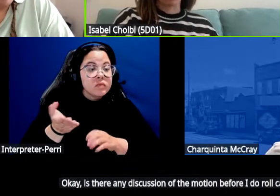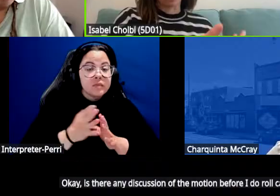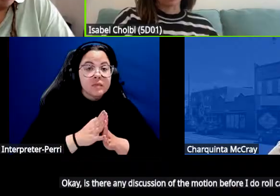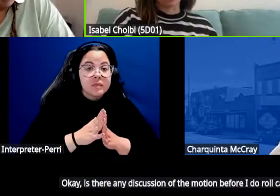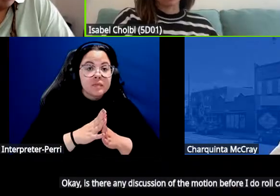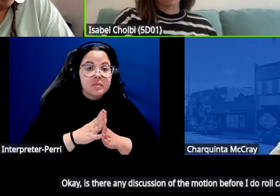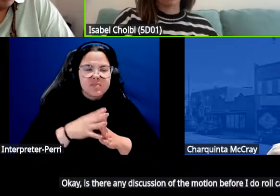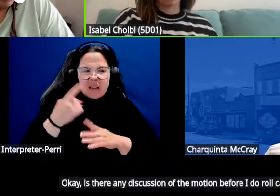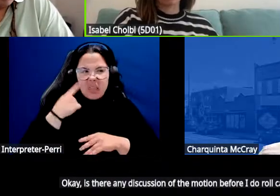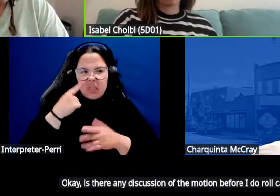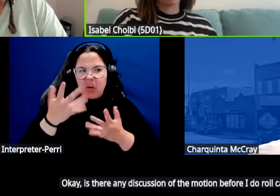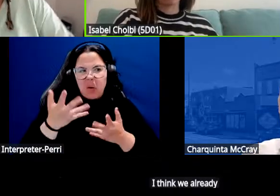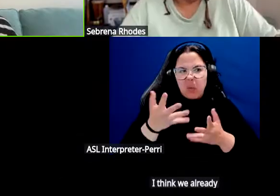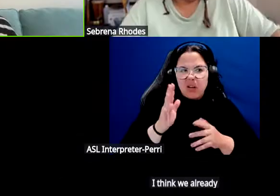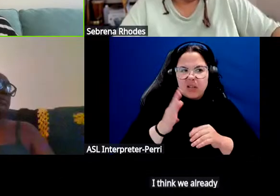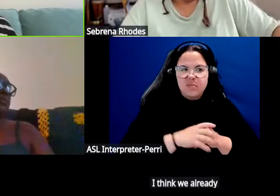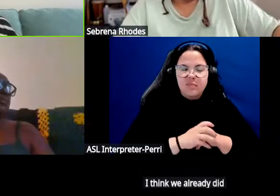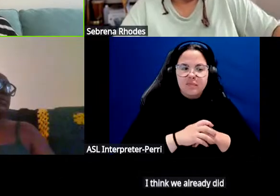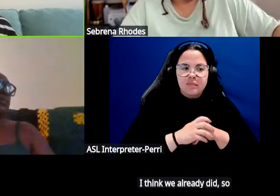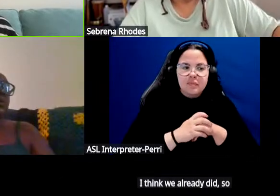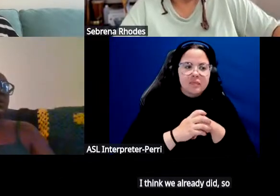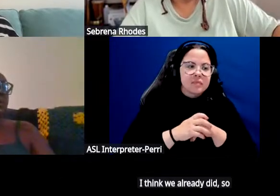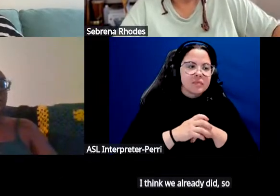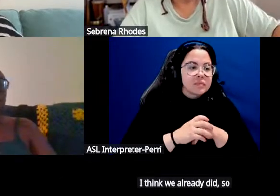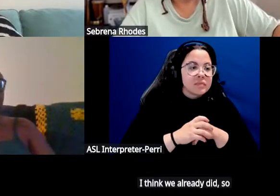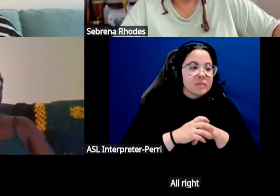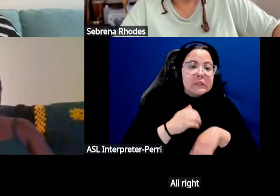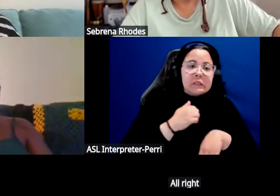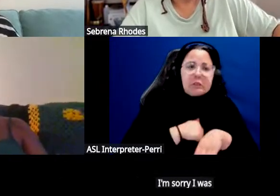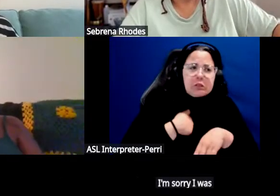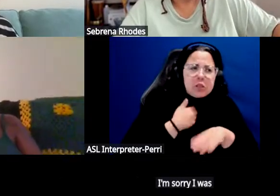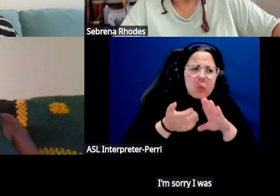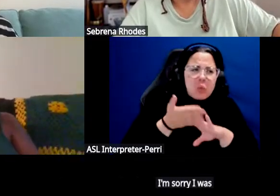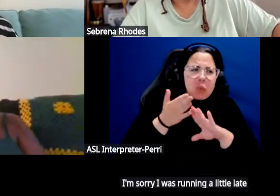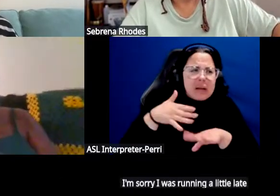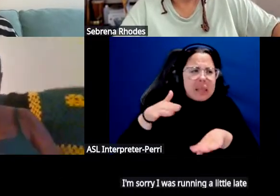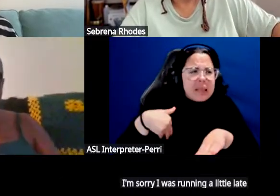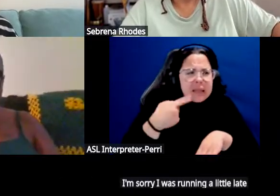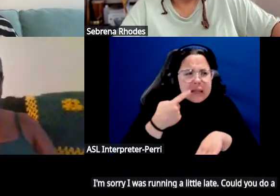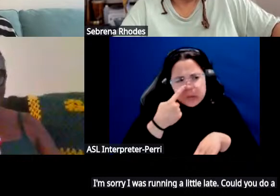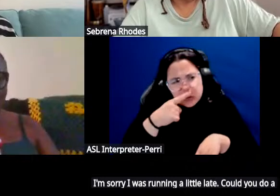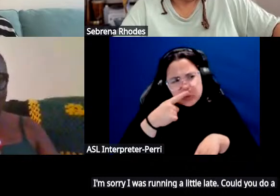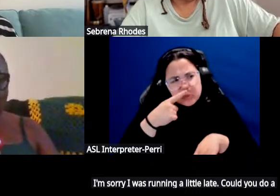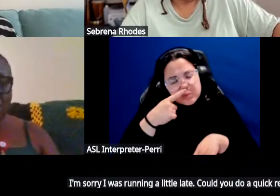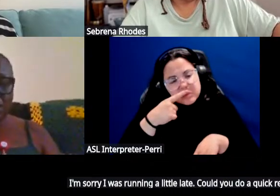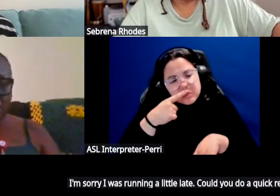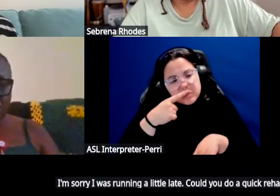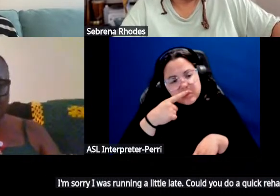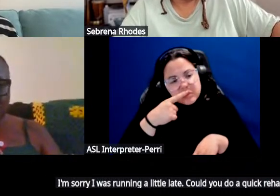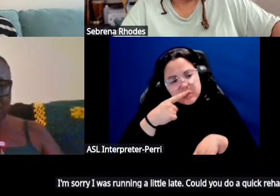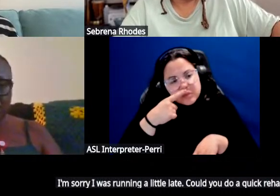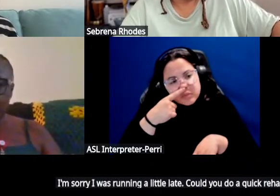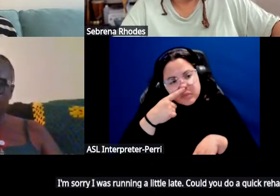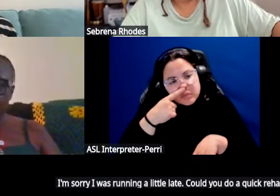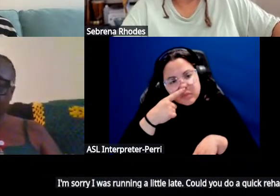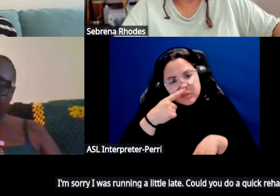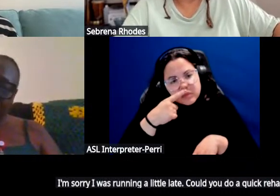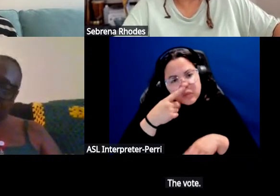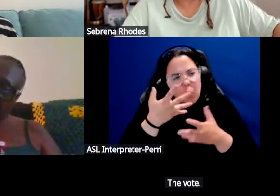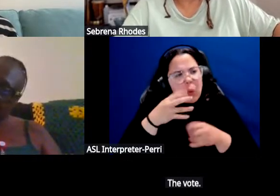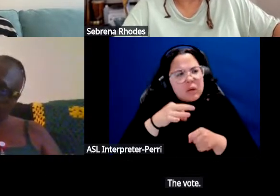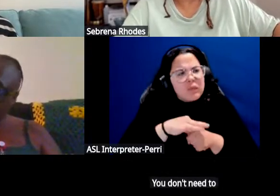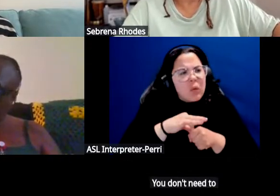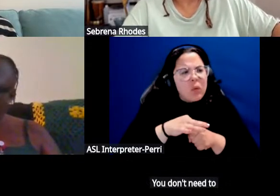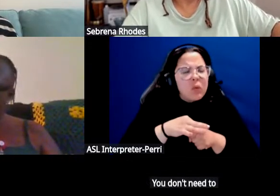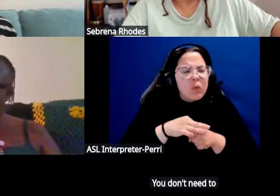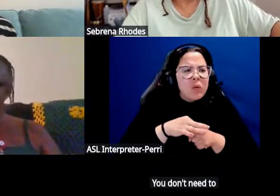I think we already did, so. All right. I'm sorry, I was running a little late. Could you do a quick rehash of the vote? You don't need to do all of it, just